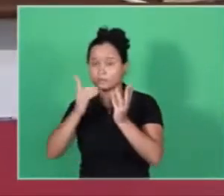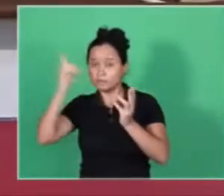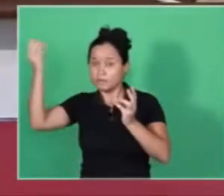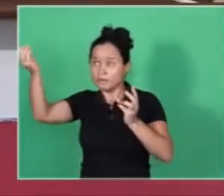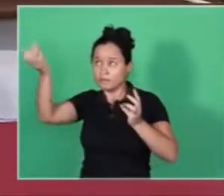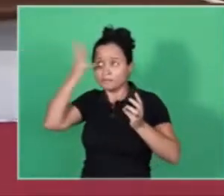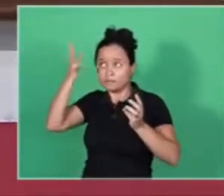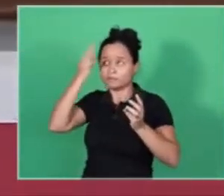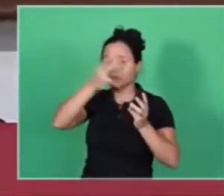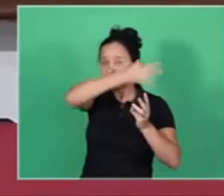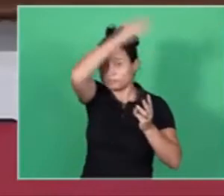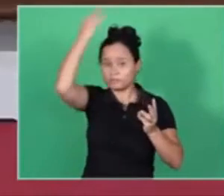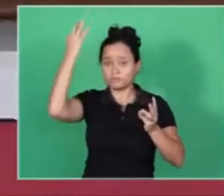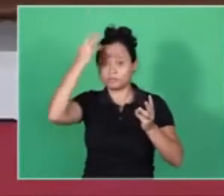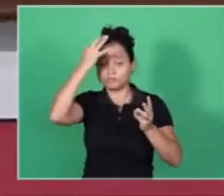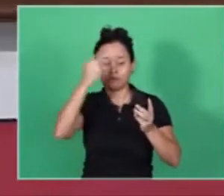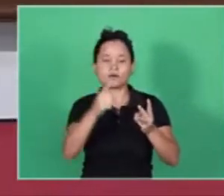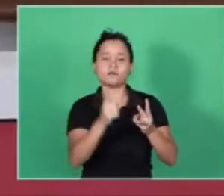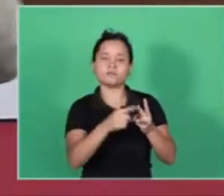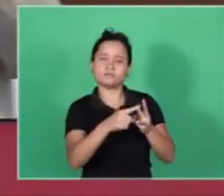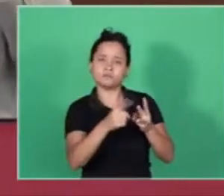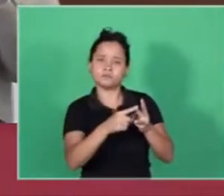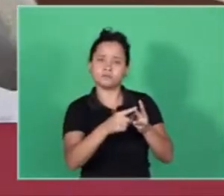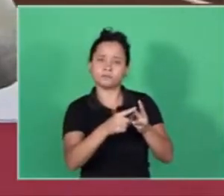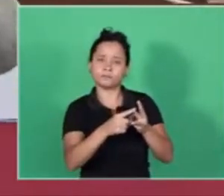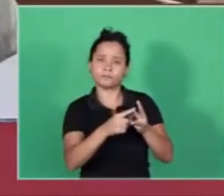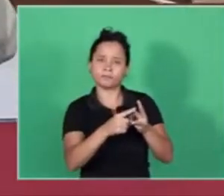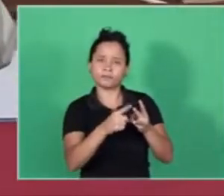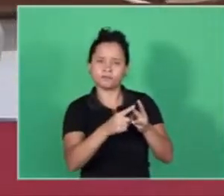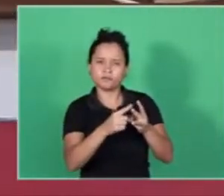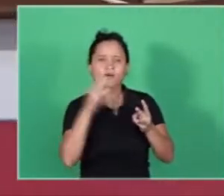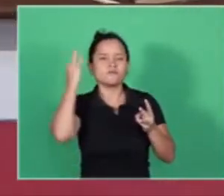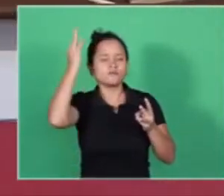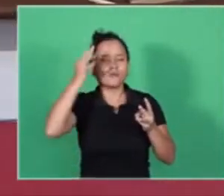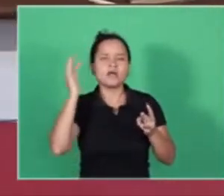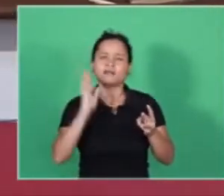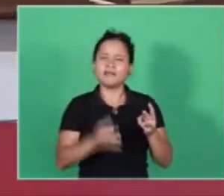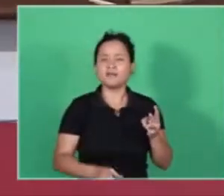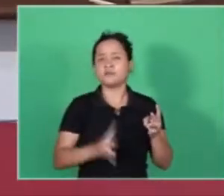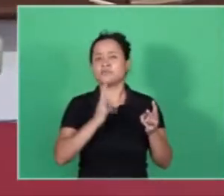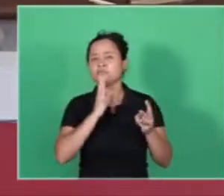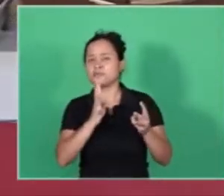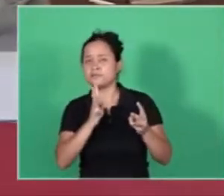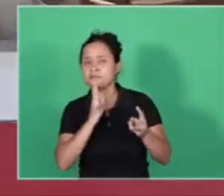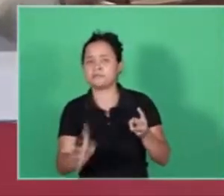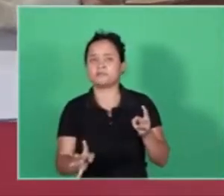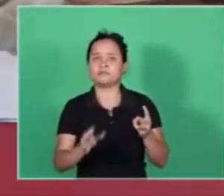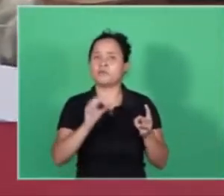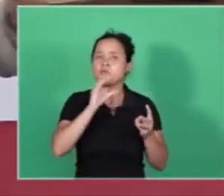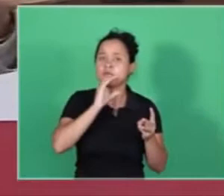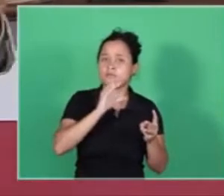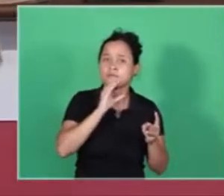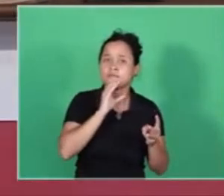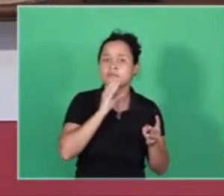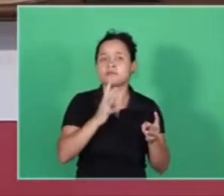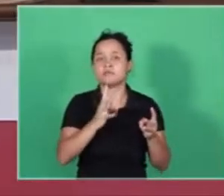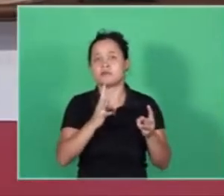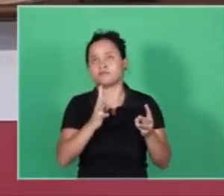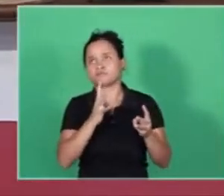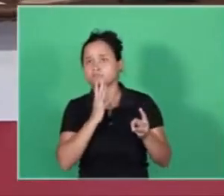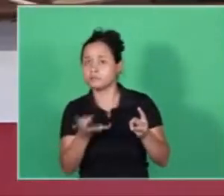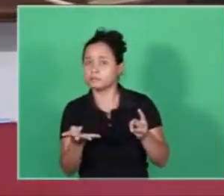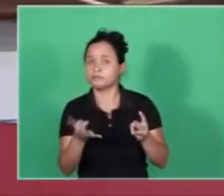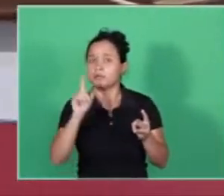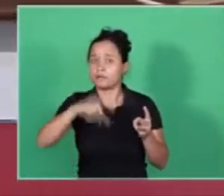isn't. But philosophy is what's known. Philosophy, it comes from